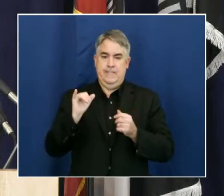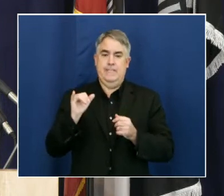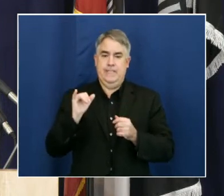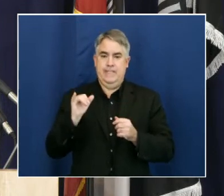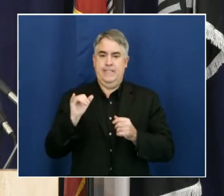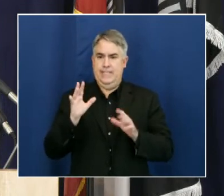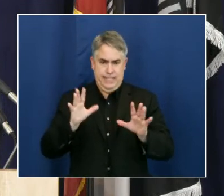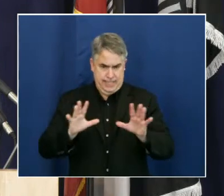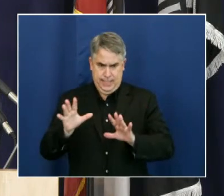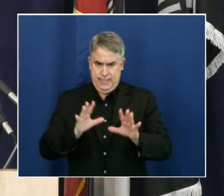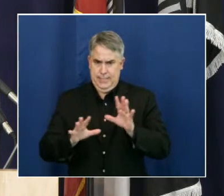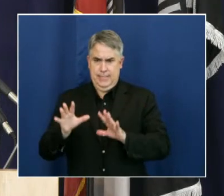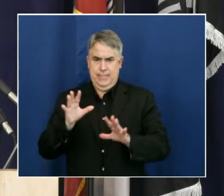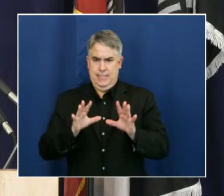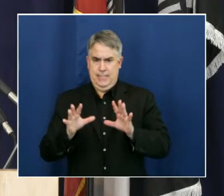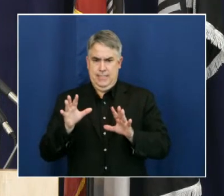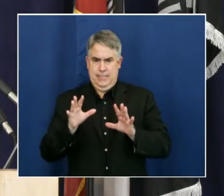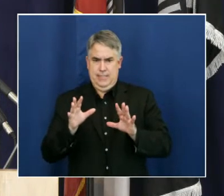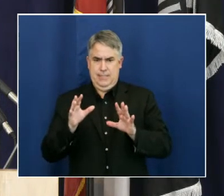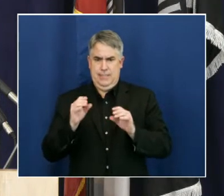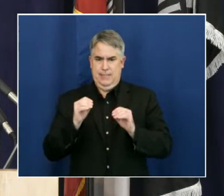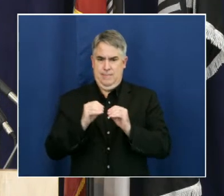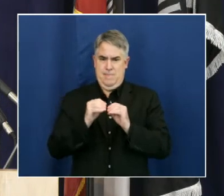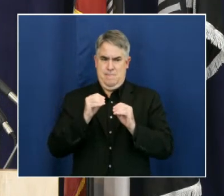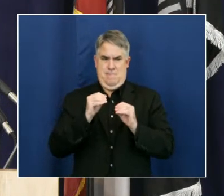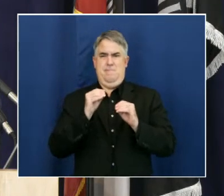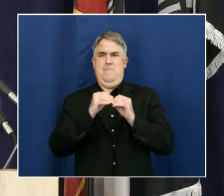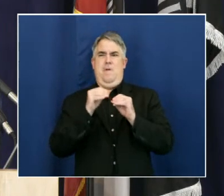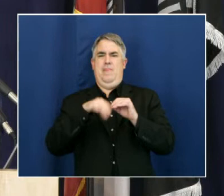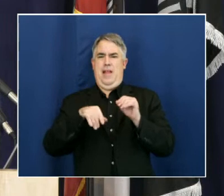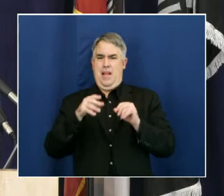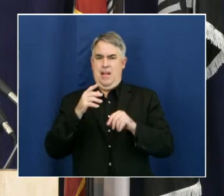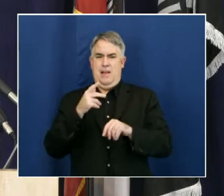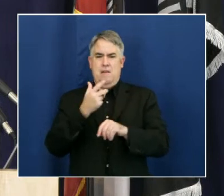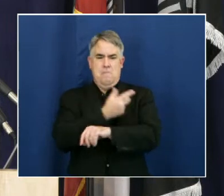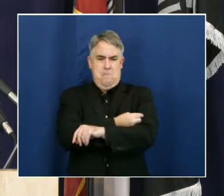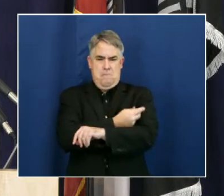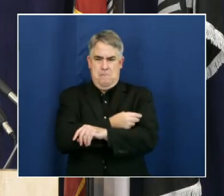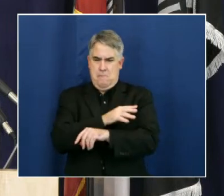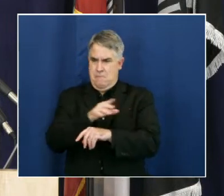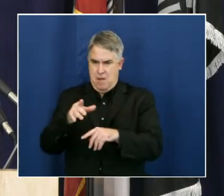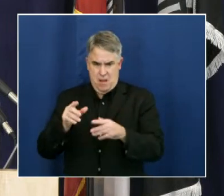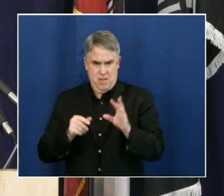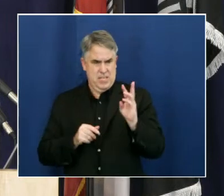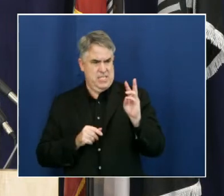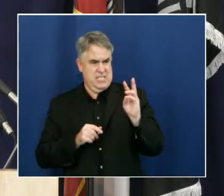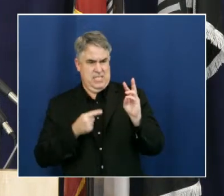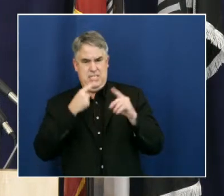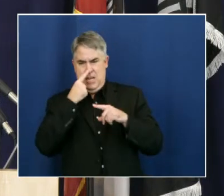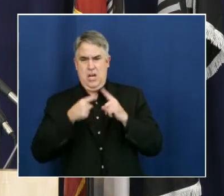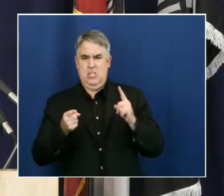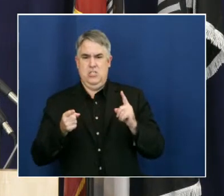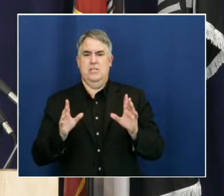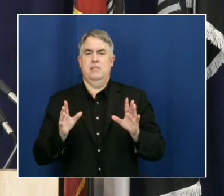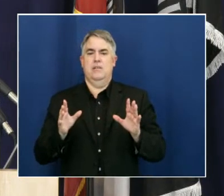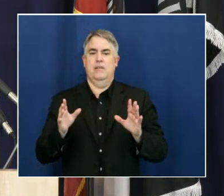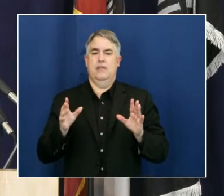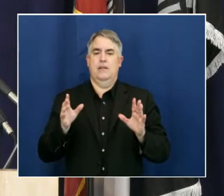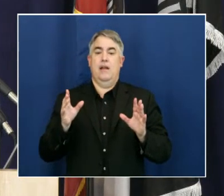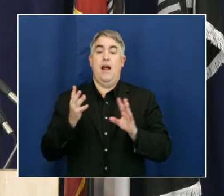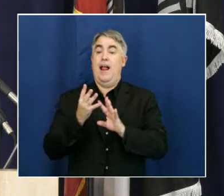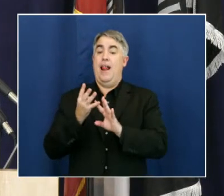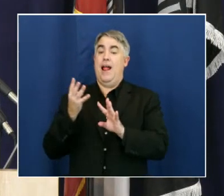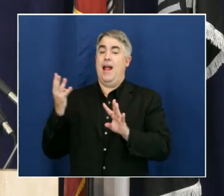was slightly higher than expected for the time period. So what they did was they slowed the vaccinations down to be